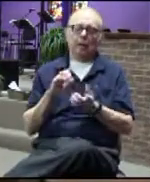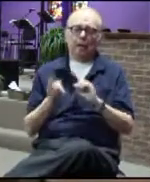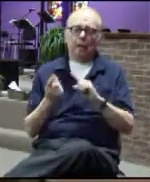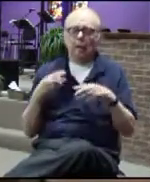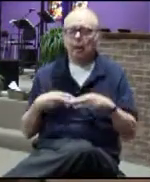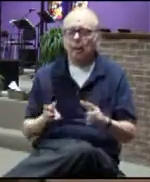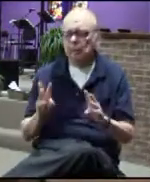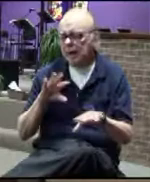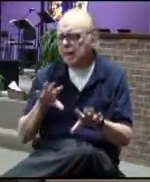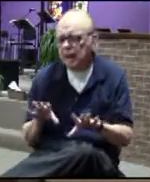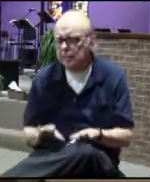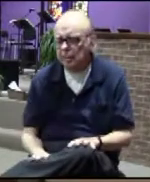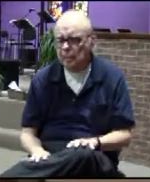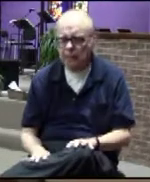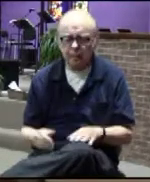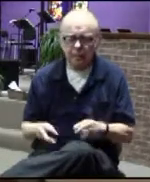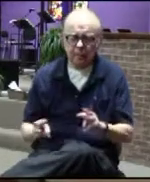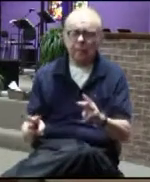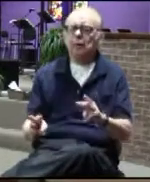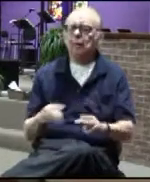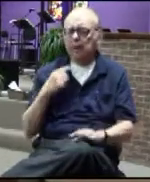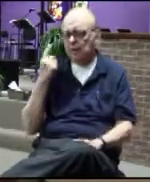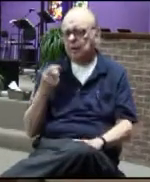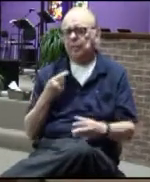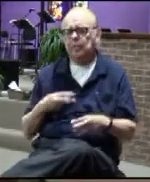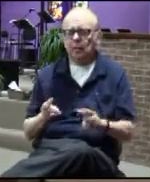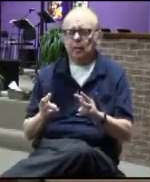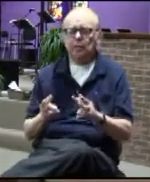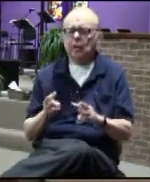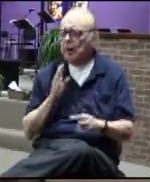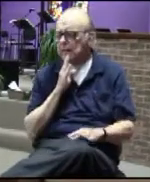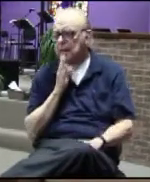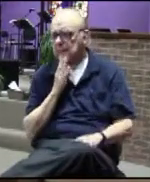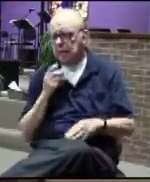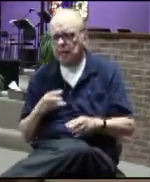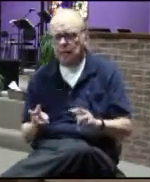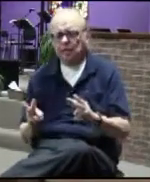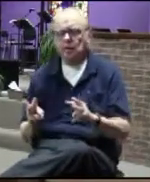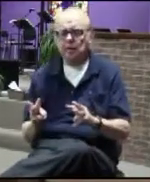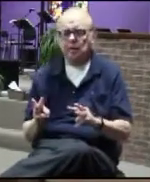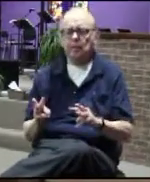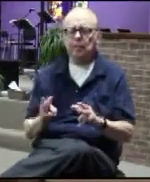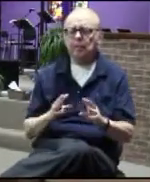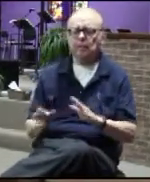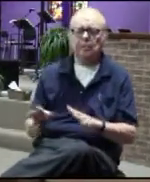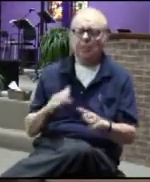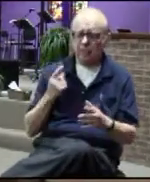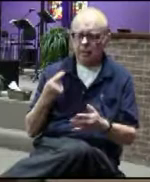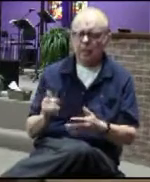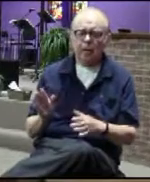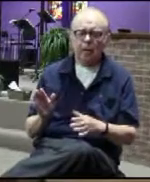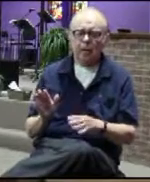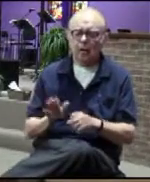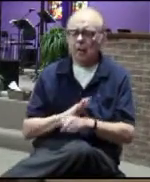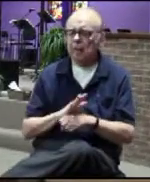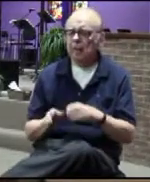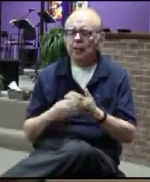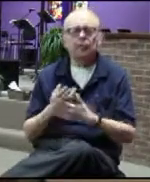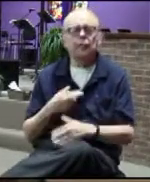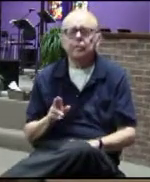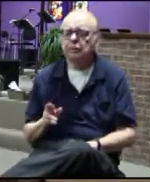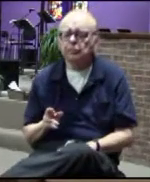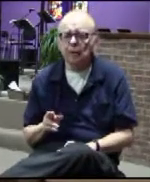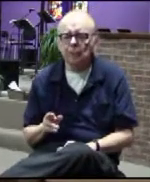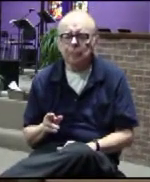change the way he acted the way he looked the way he talked and the way he behaved in order to fulfill all of the righteousness